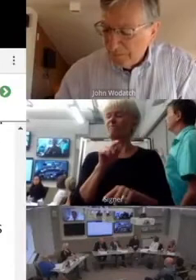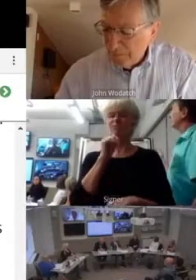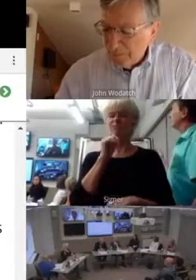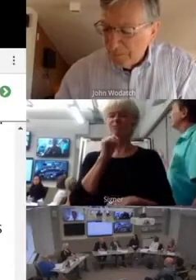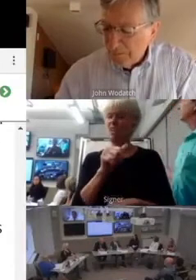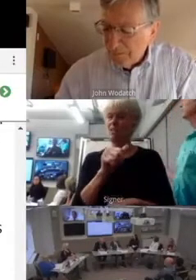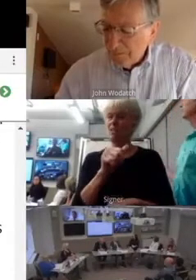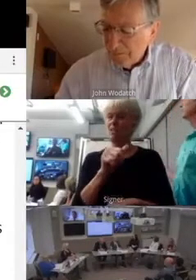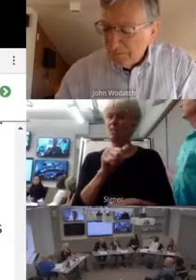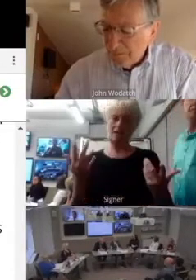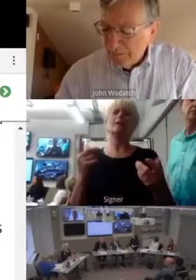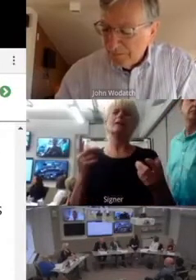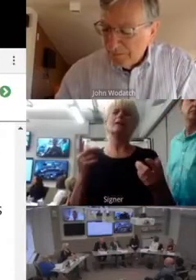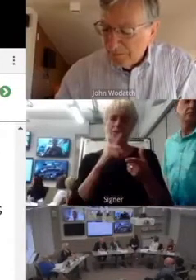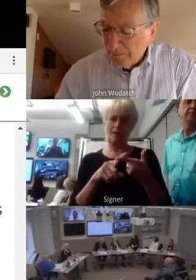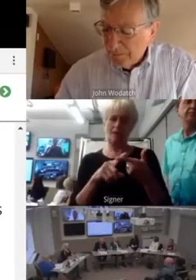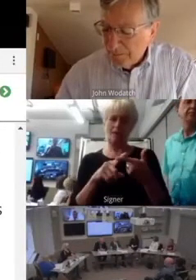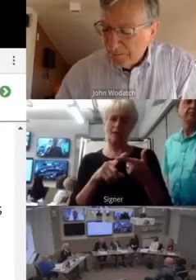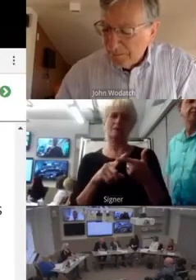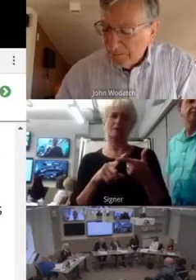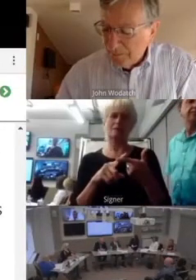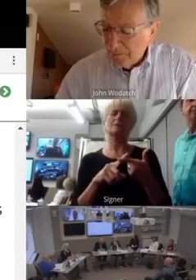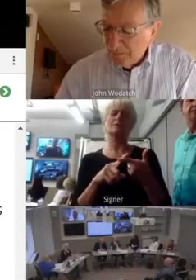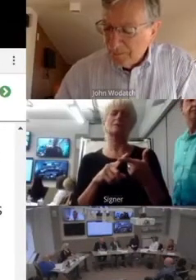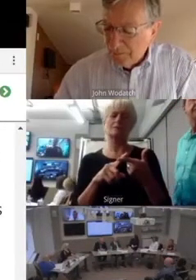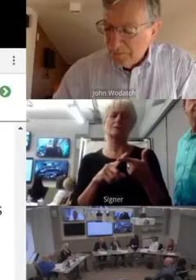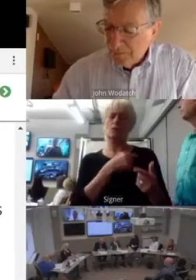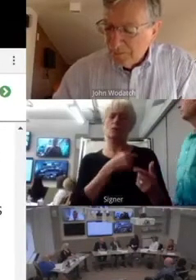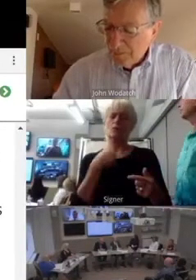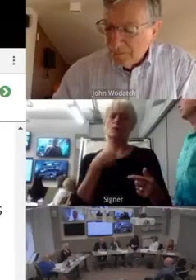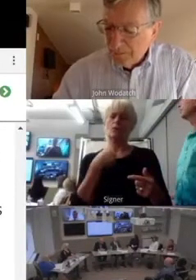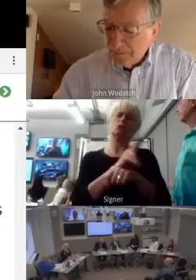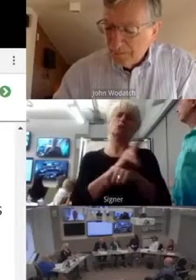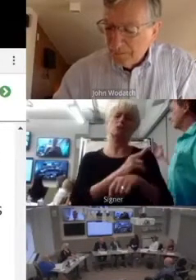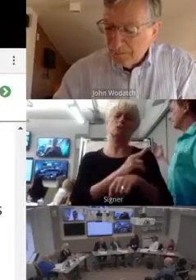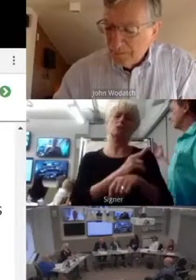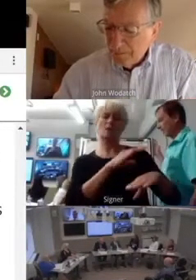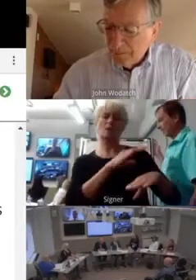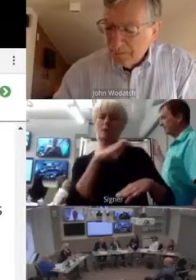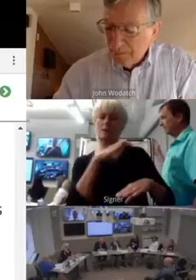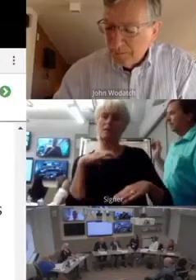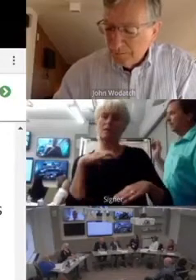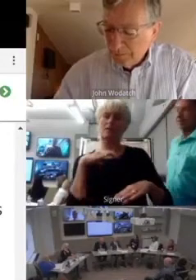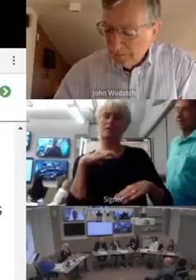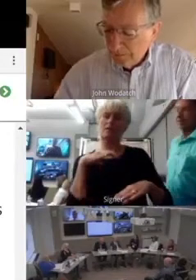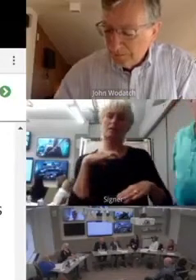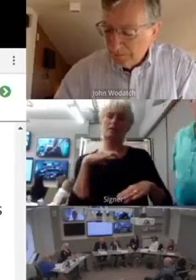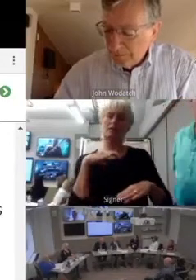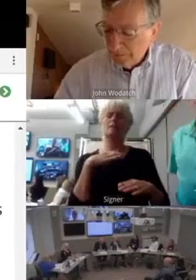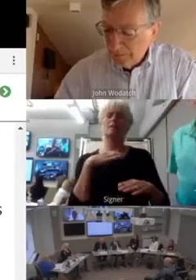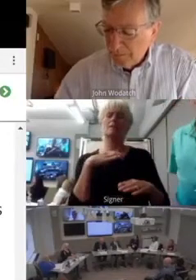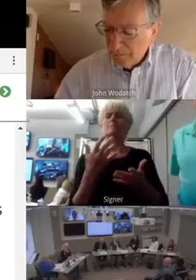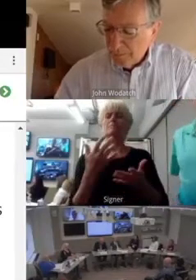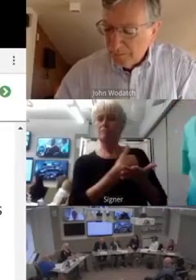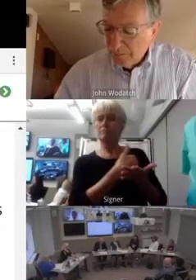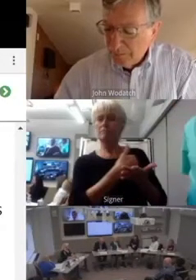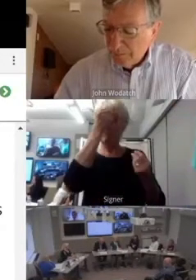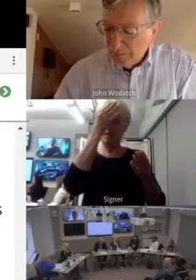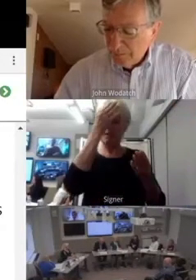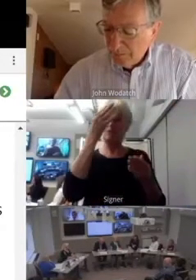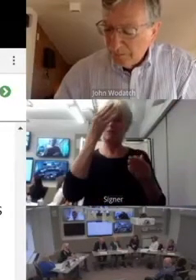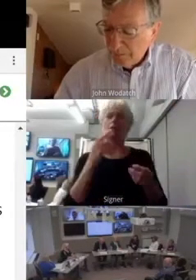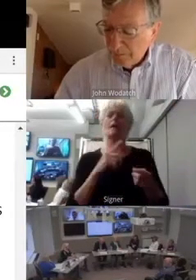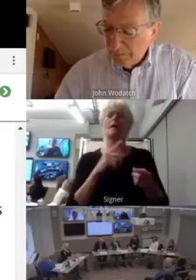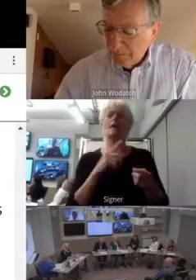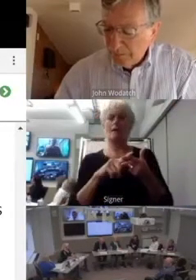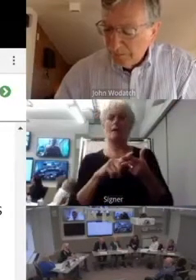to either use an advisory committee to both gather that information and build the support, or we might